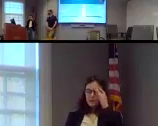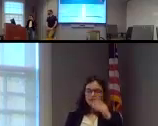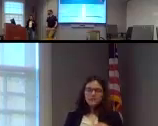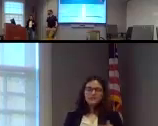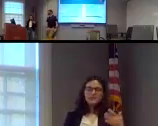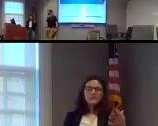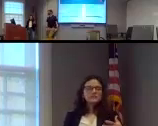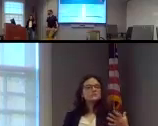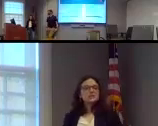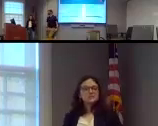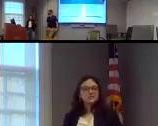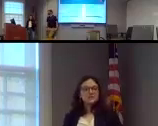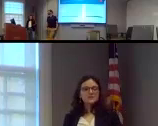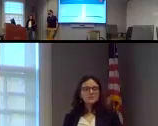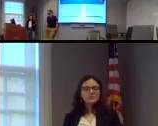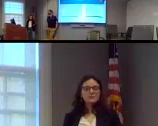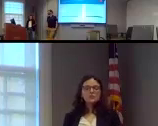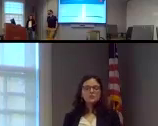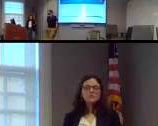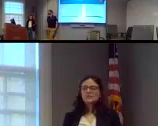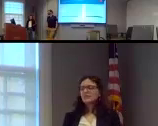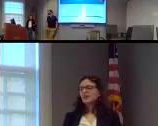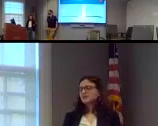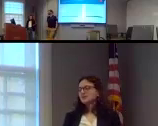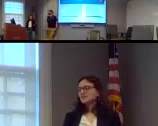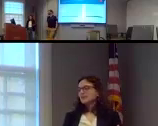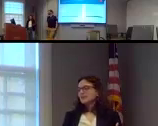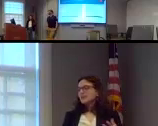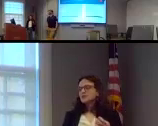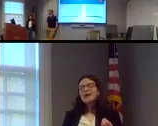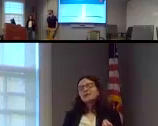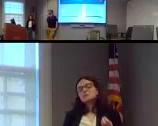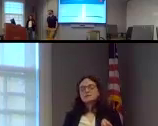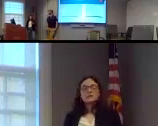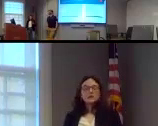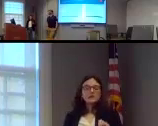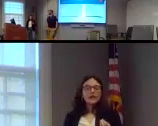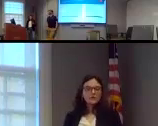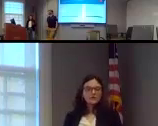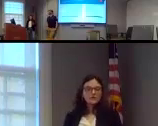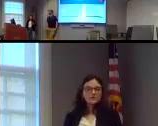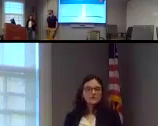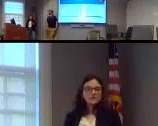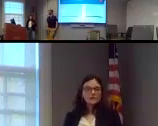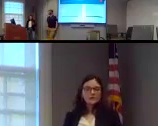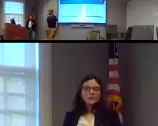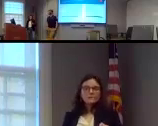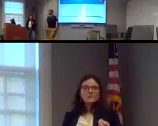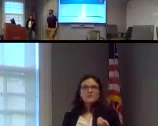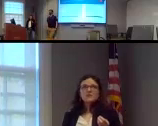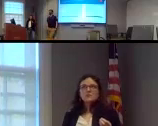Looking empirically at the spatial means of these variables shows us that we do have to explicitly account